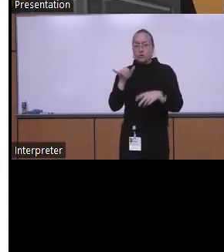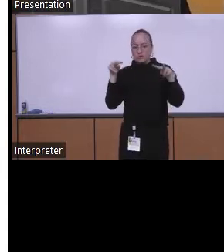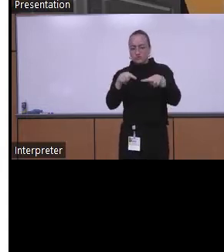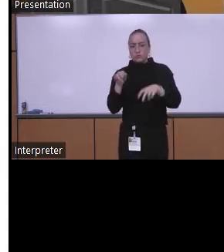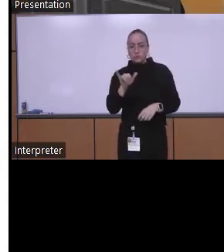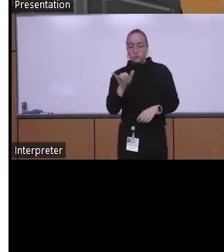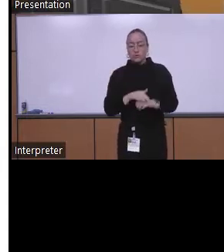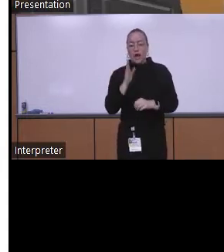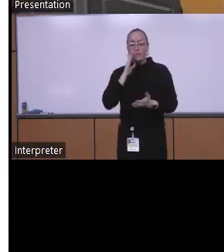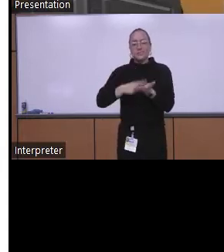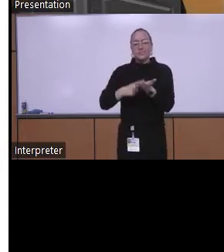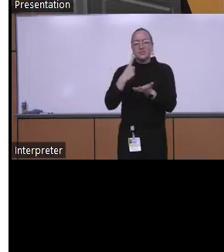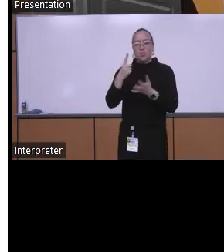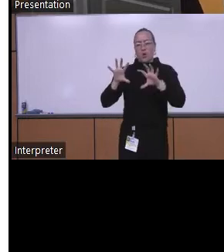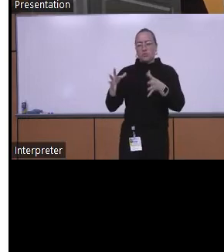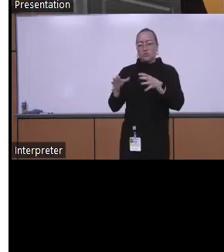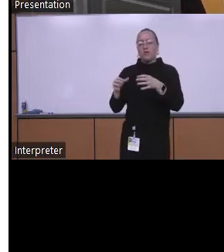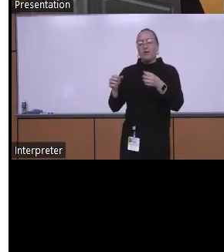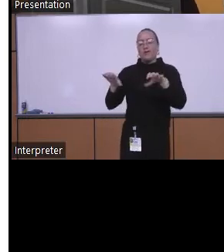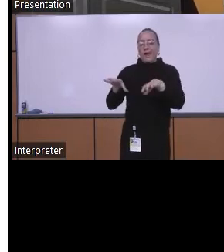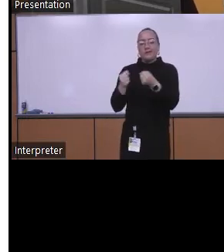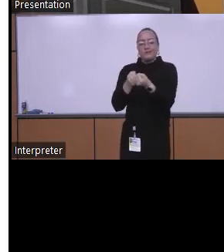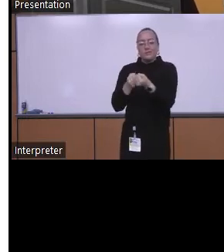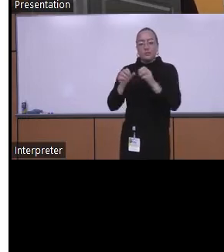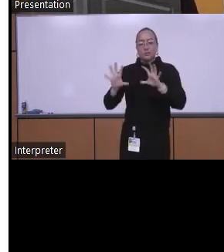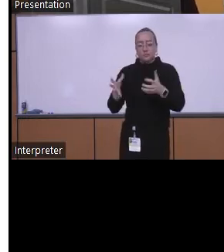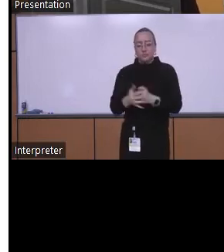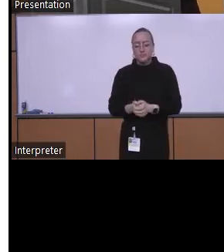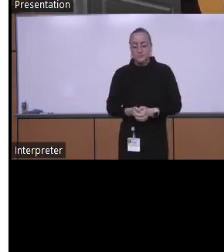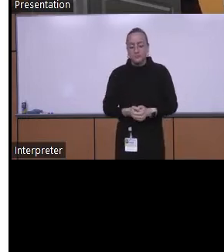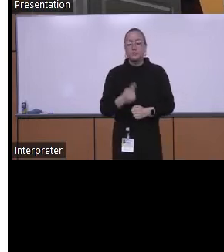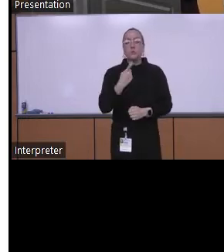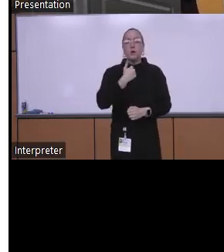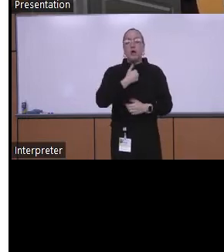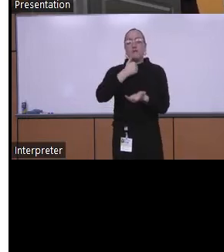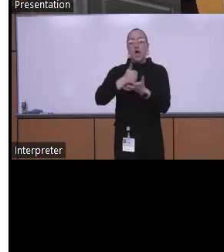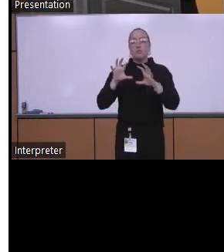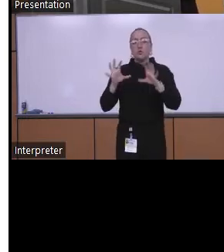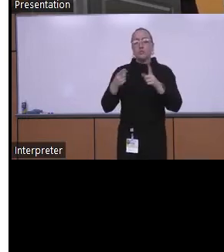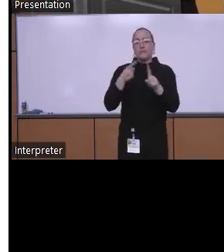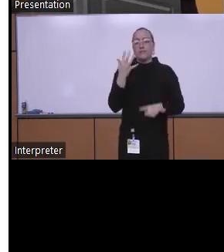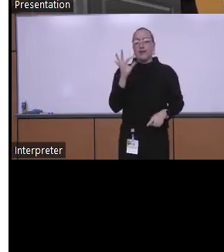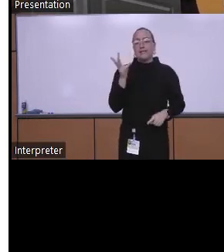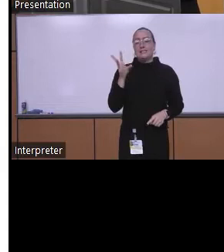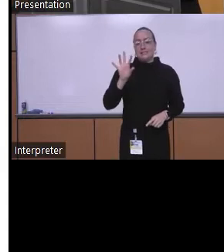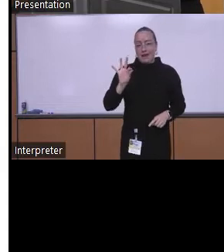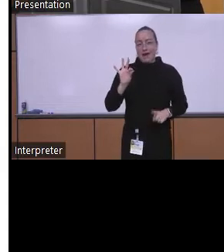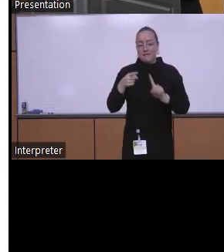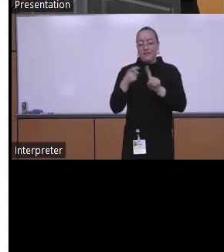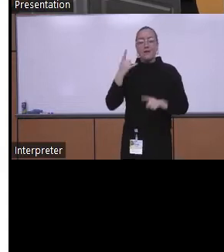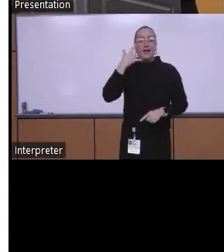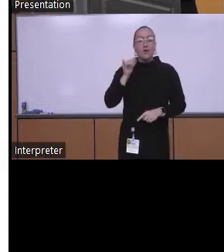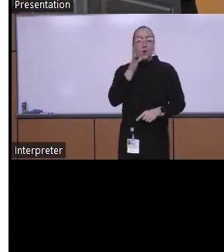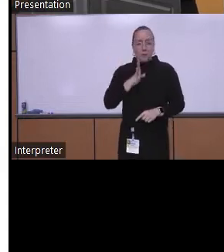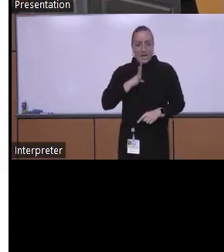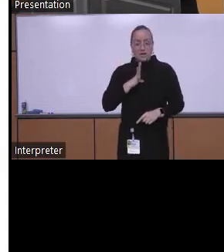talk about one of these activist groups, Parents Anonymous, which was a self-help group founded in 1969 by a young California woman known as